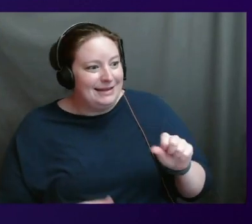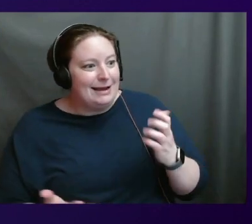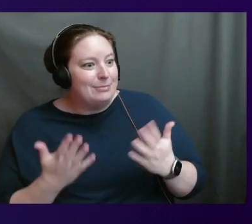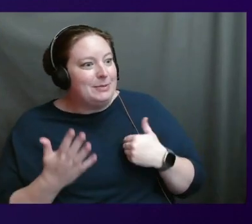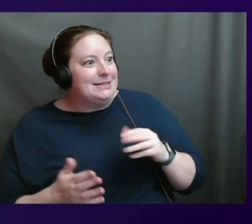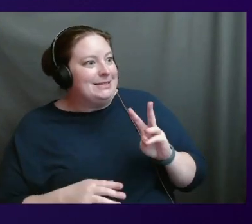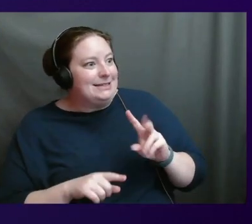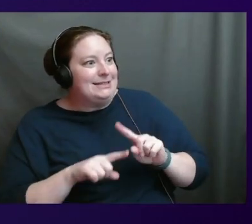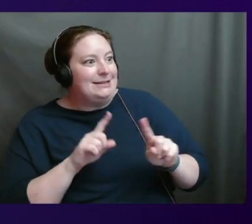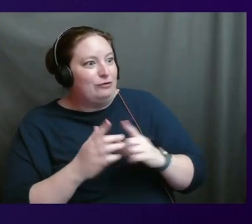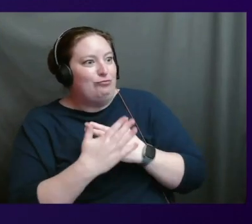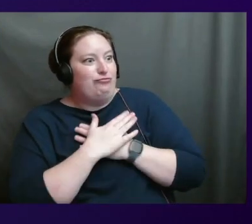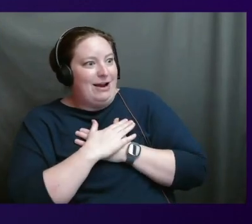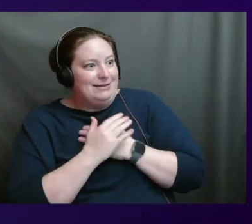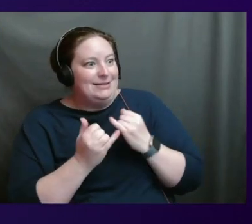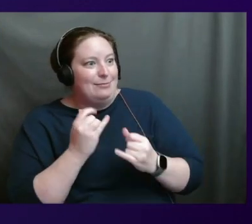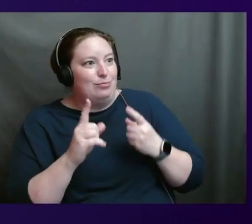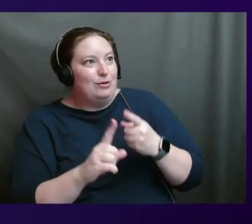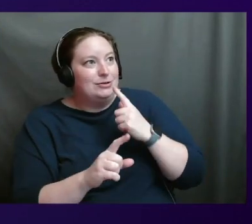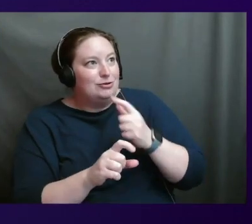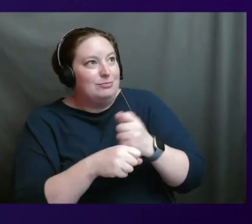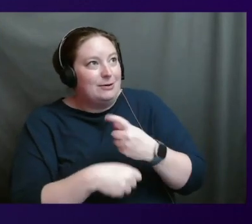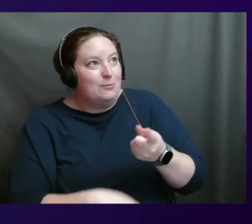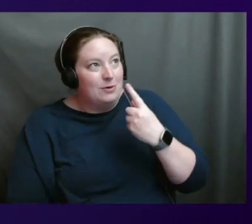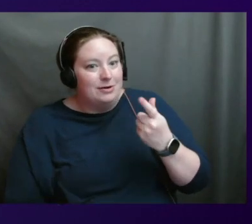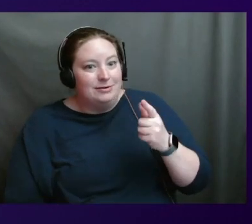generate one UI. Absolutely, absolutely.